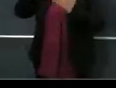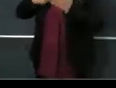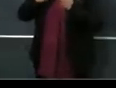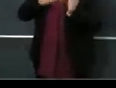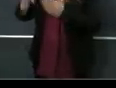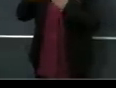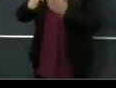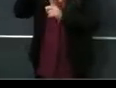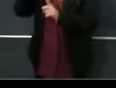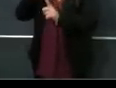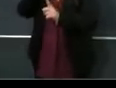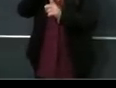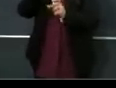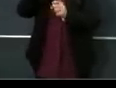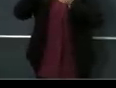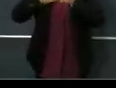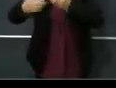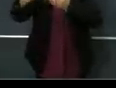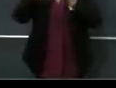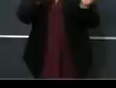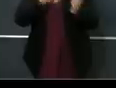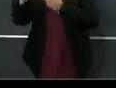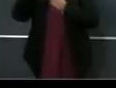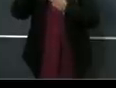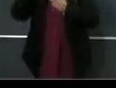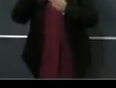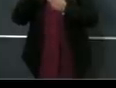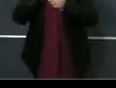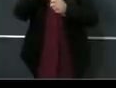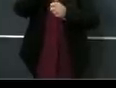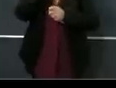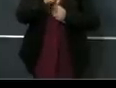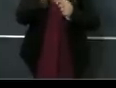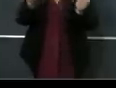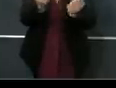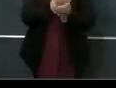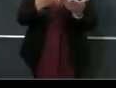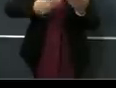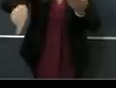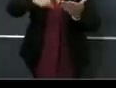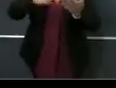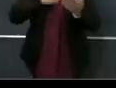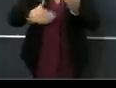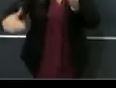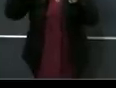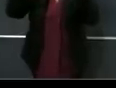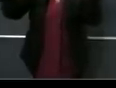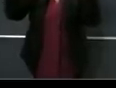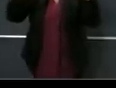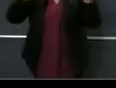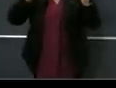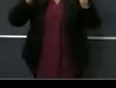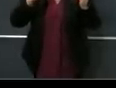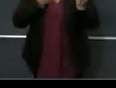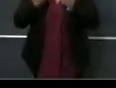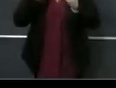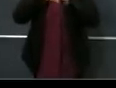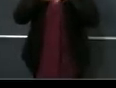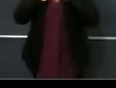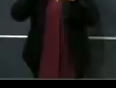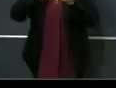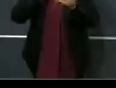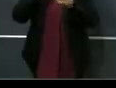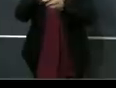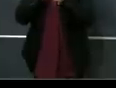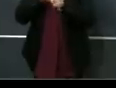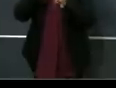timeline and continue the work going forward. And this task force will have its first meeting this afternoon at 4 p.m., and people